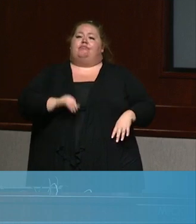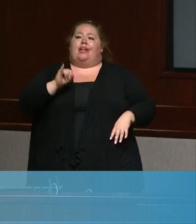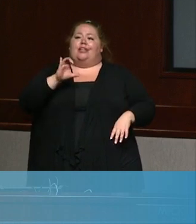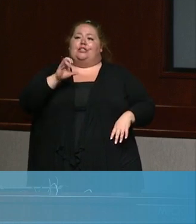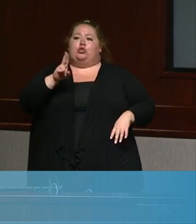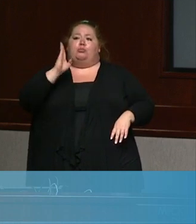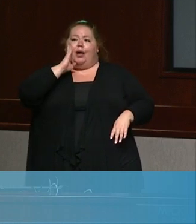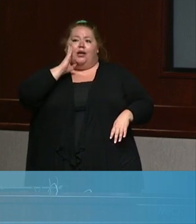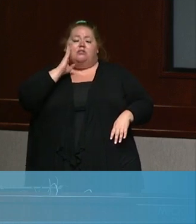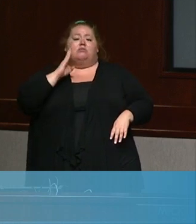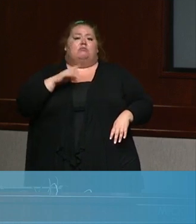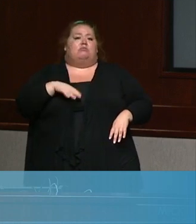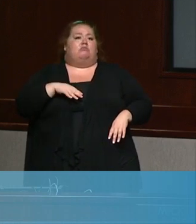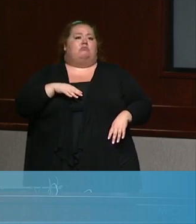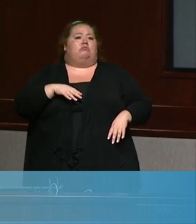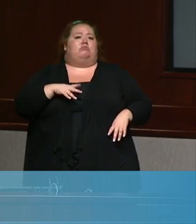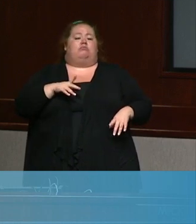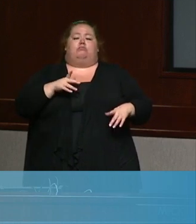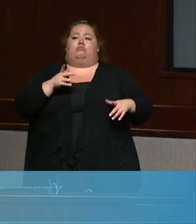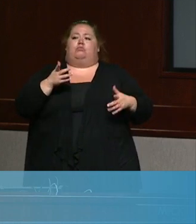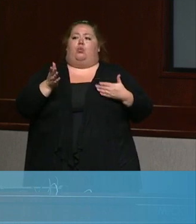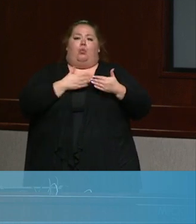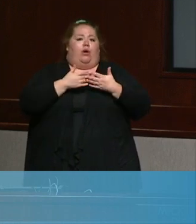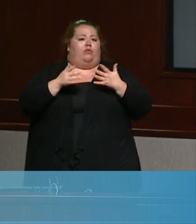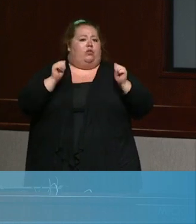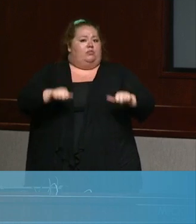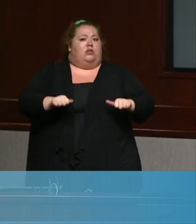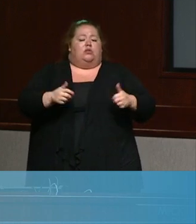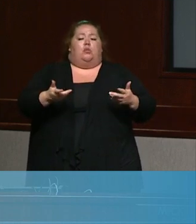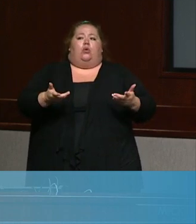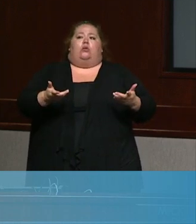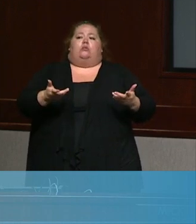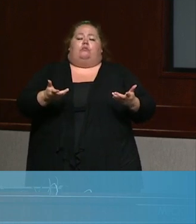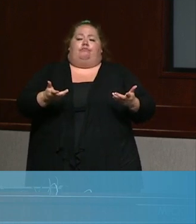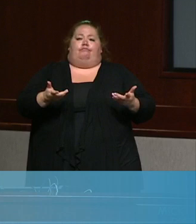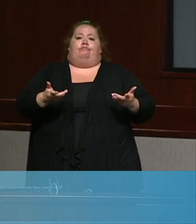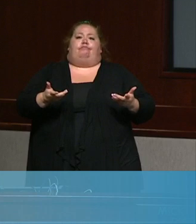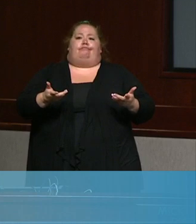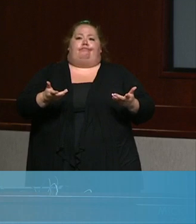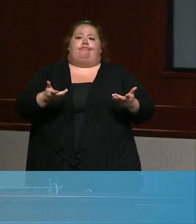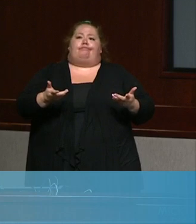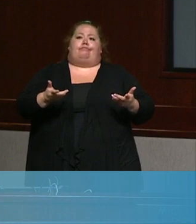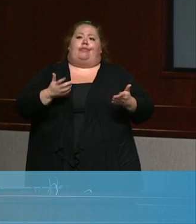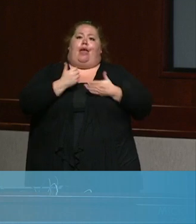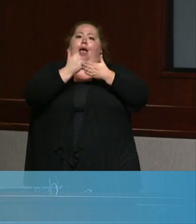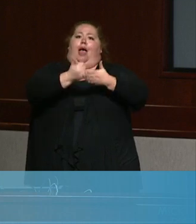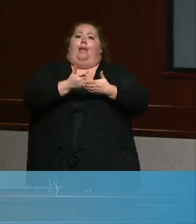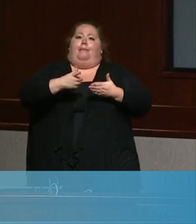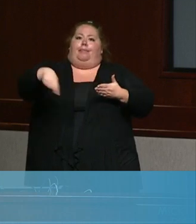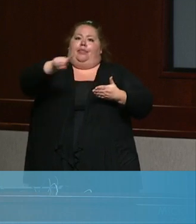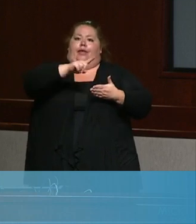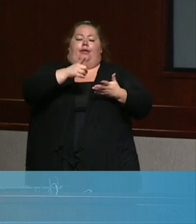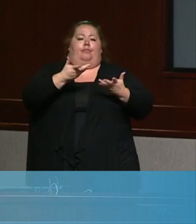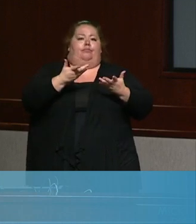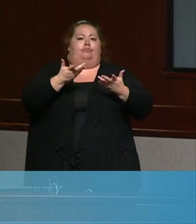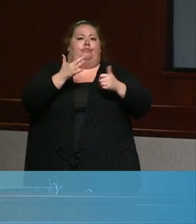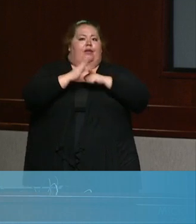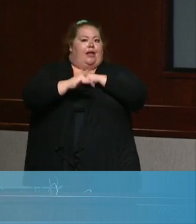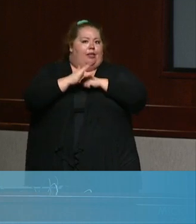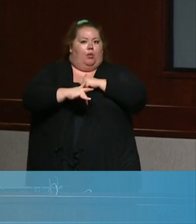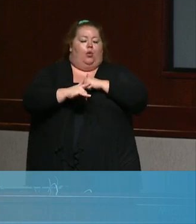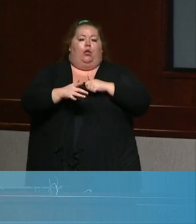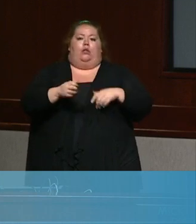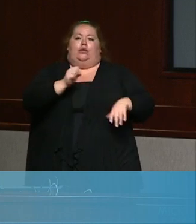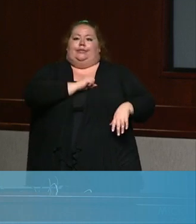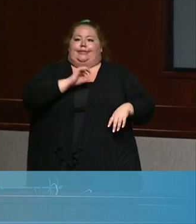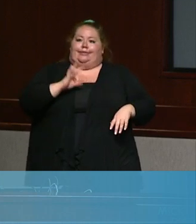beds and needing to do everything we can to allow them to remain open and staffed